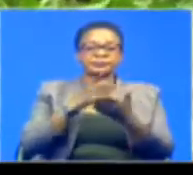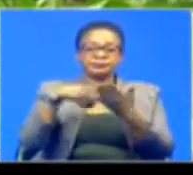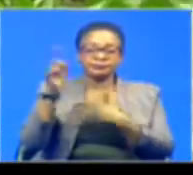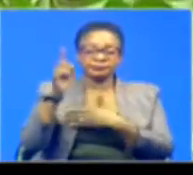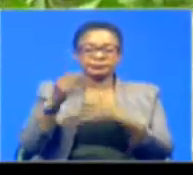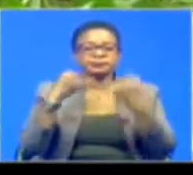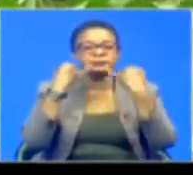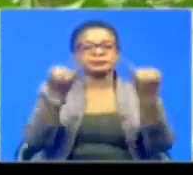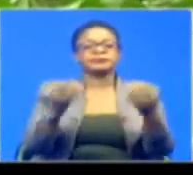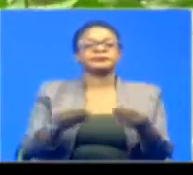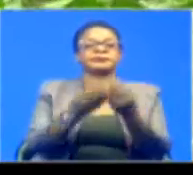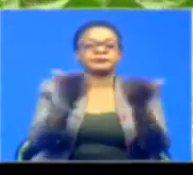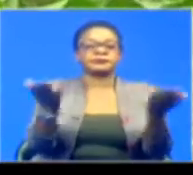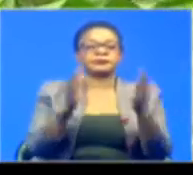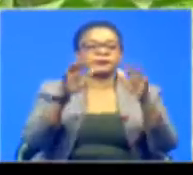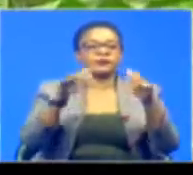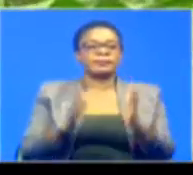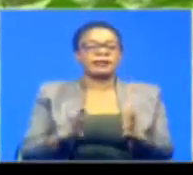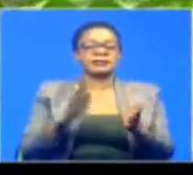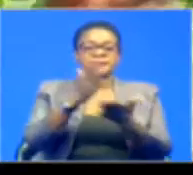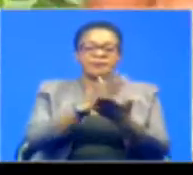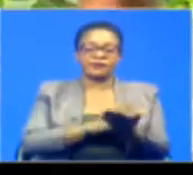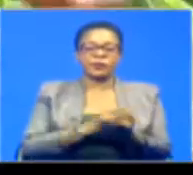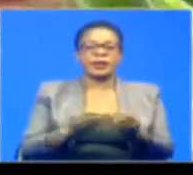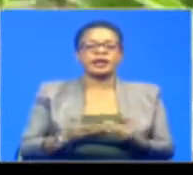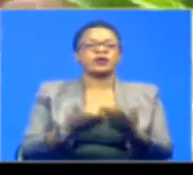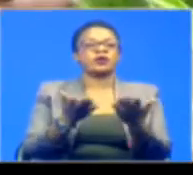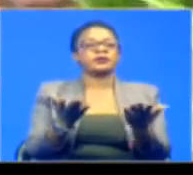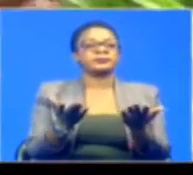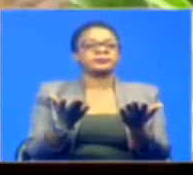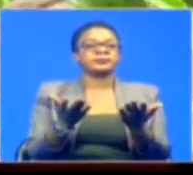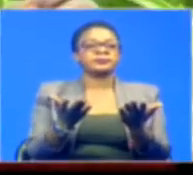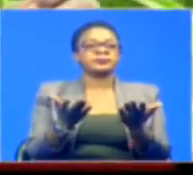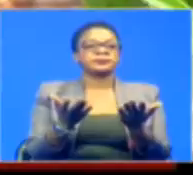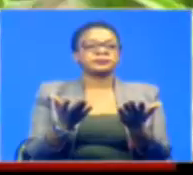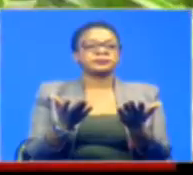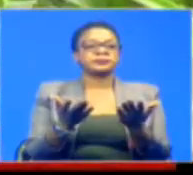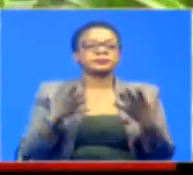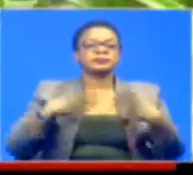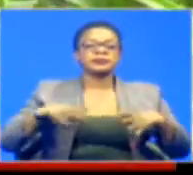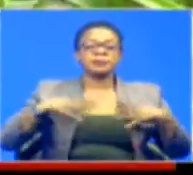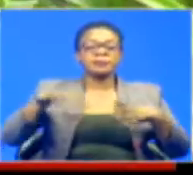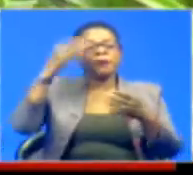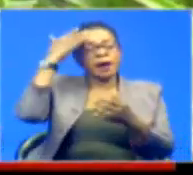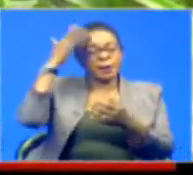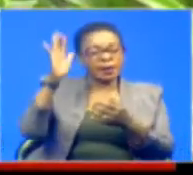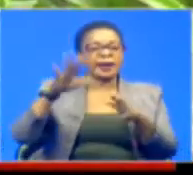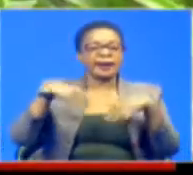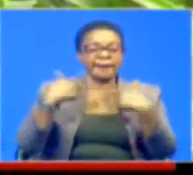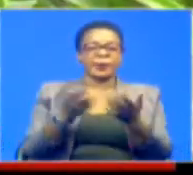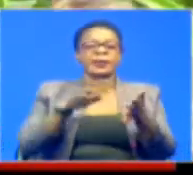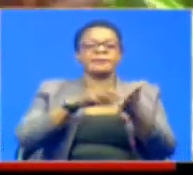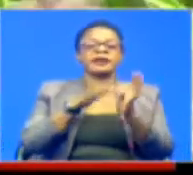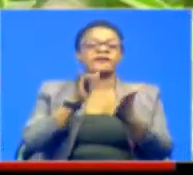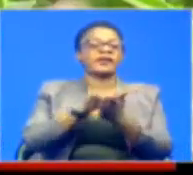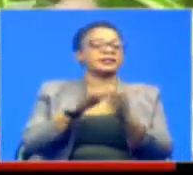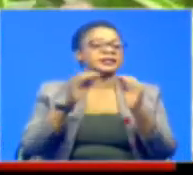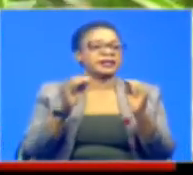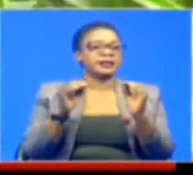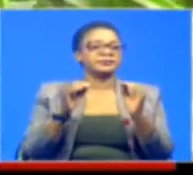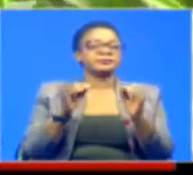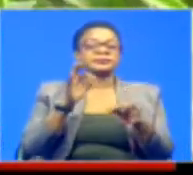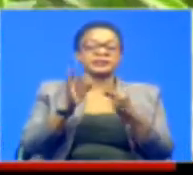to farmers before rolling it out. Enye watu wapatu wachachua maana yake sana. Lakini kama ni kitu